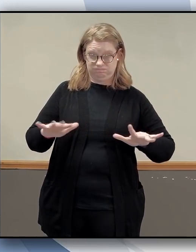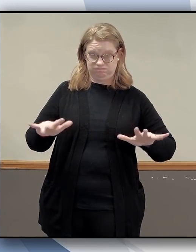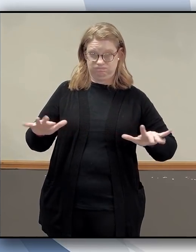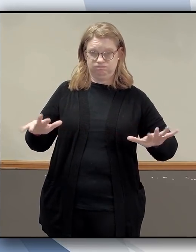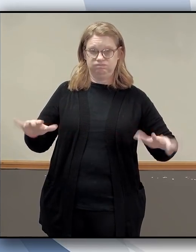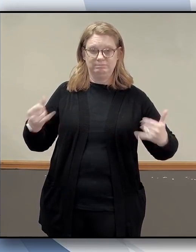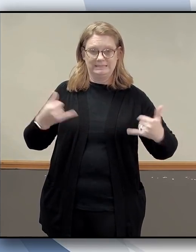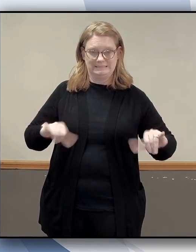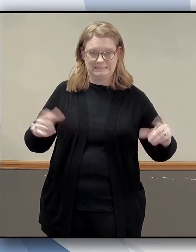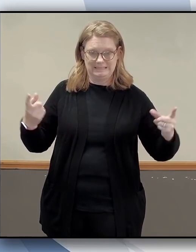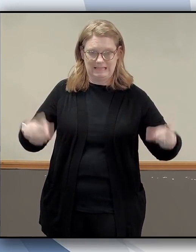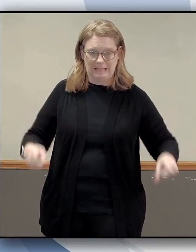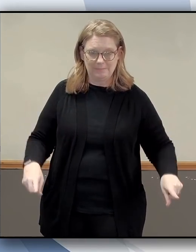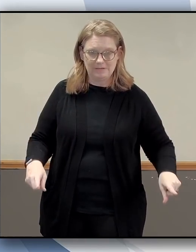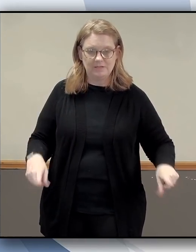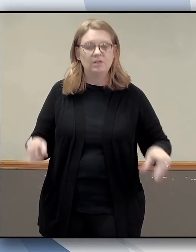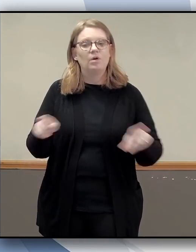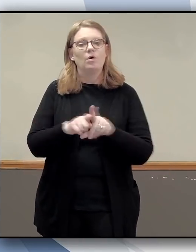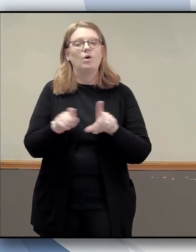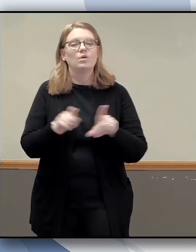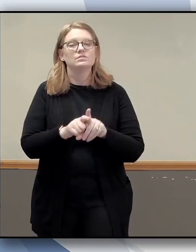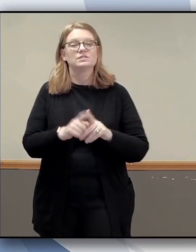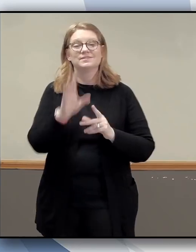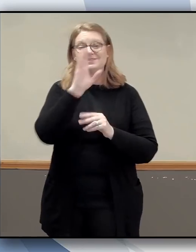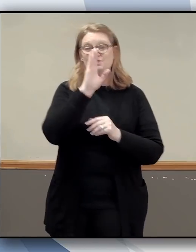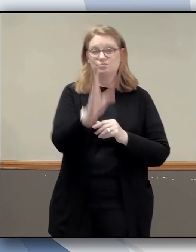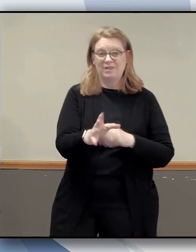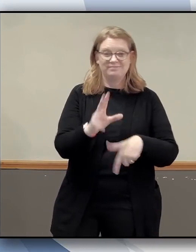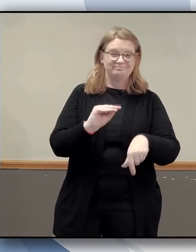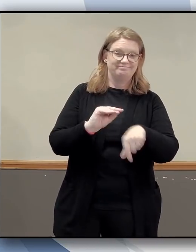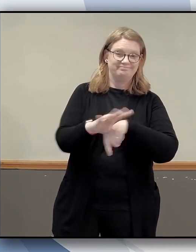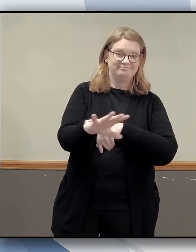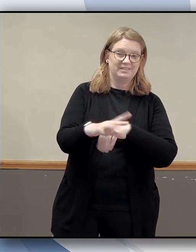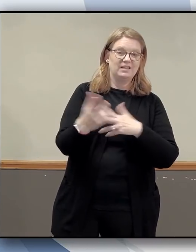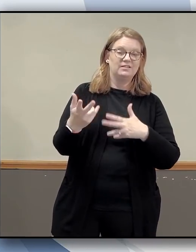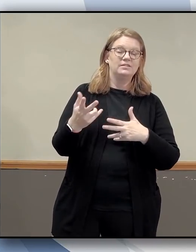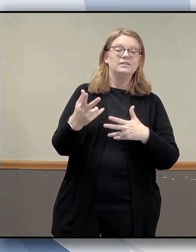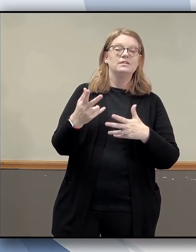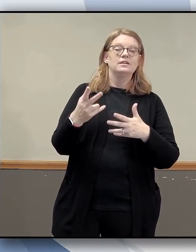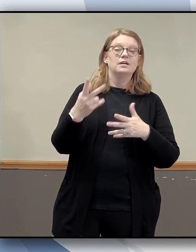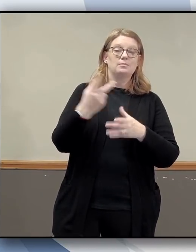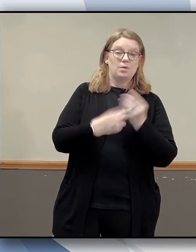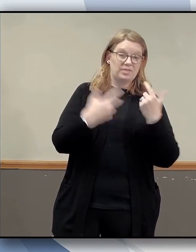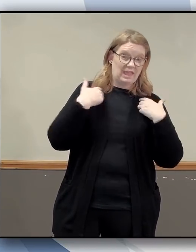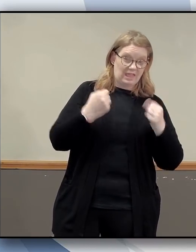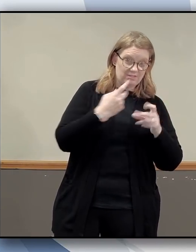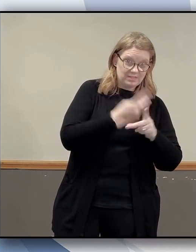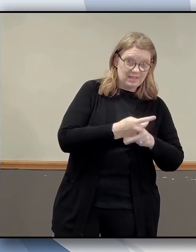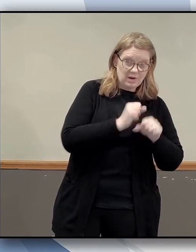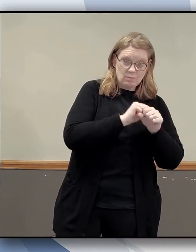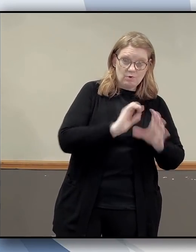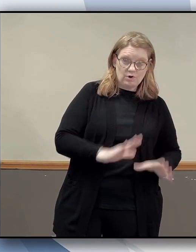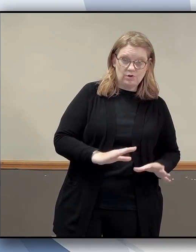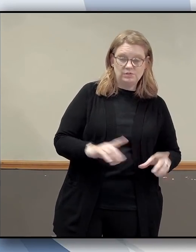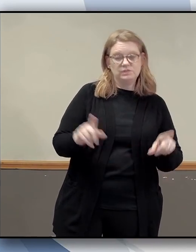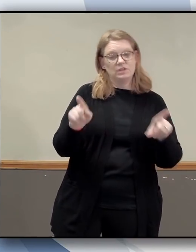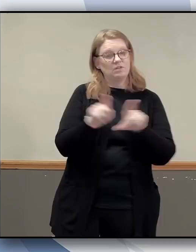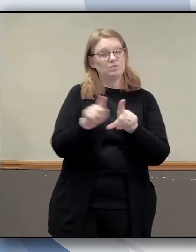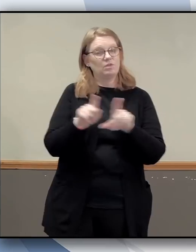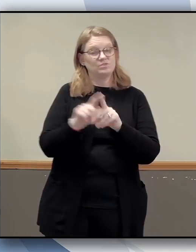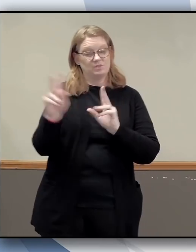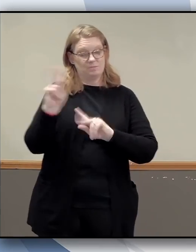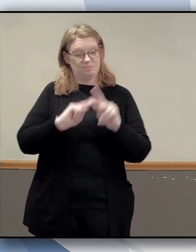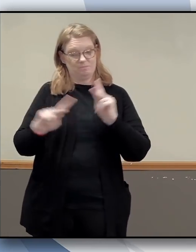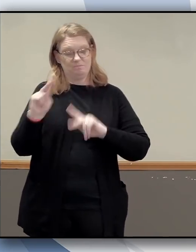transpire, there has also been a direct parallel with increased cases occurring amongst both healthcare workers and